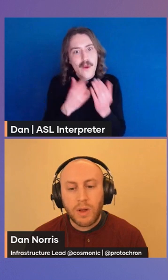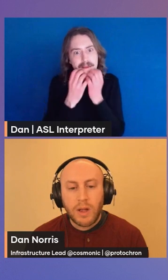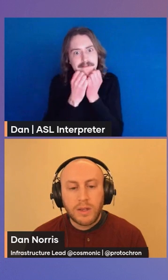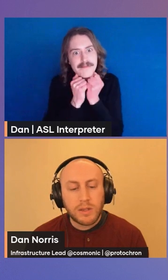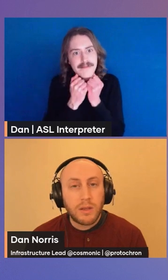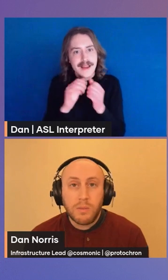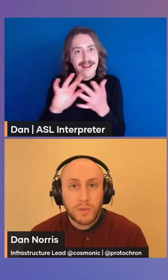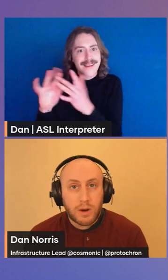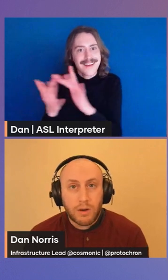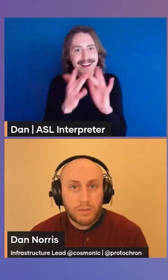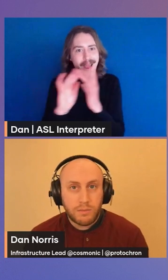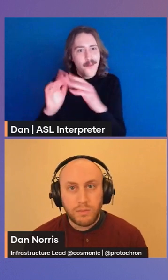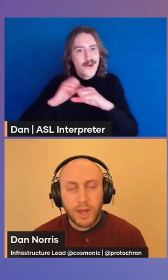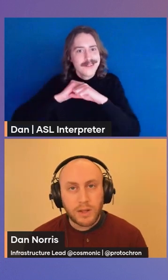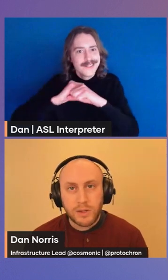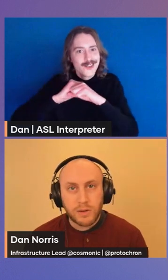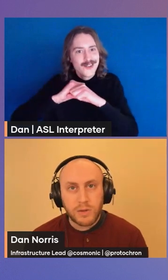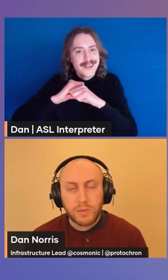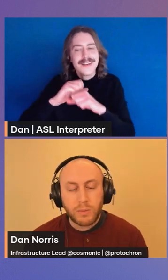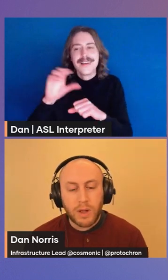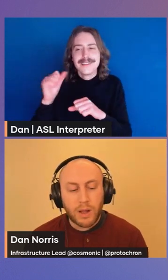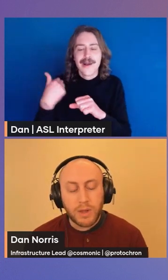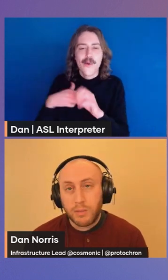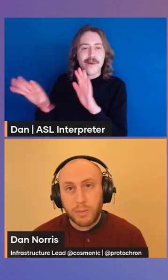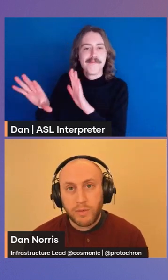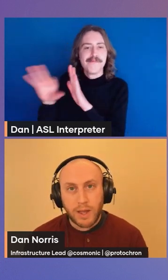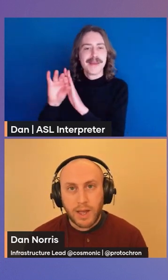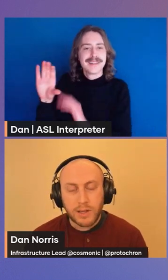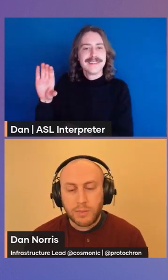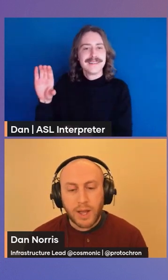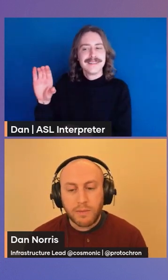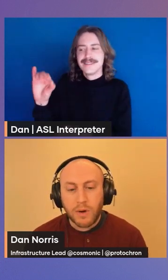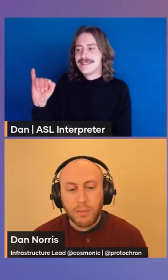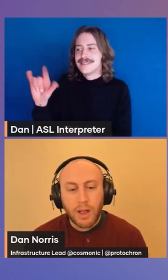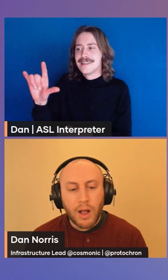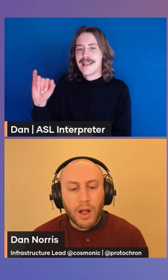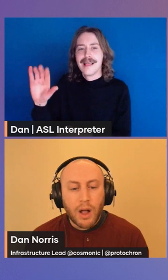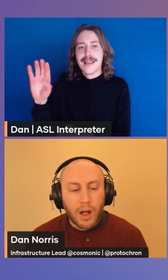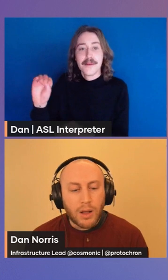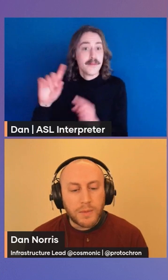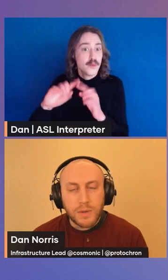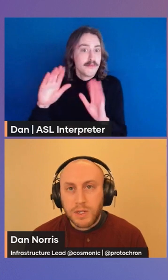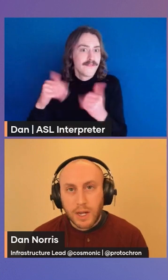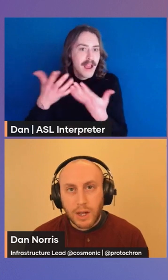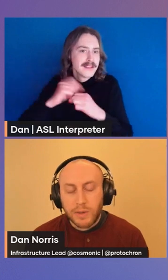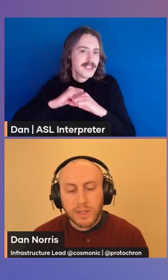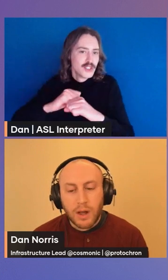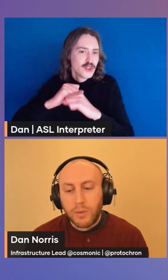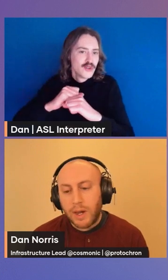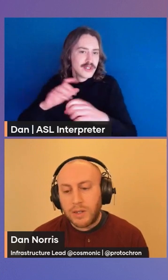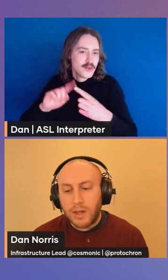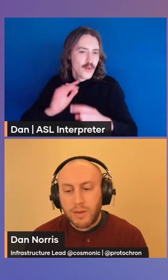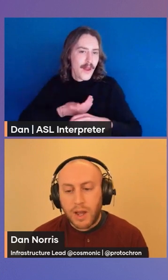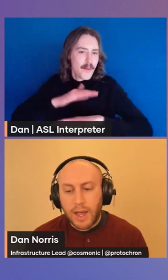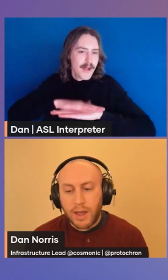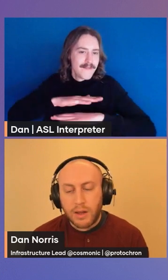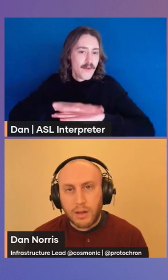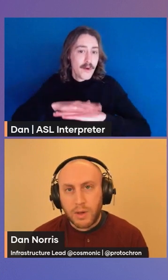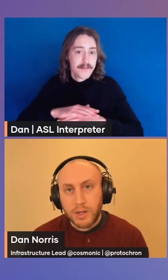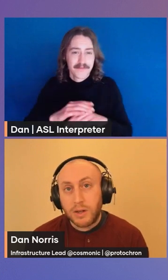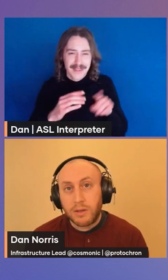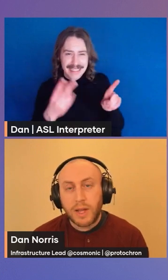so Cilium was our answer to being able to provide that as a platform. So you can check out this talk. We actually gave it